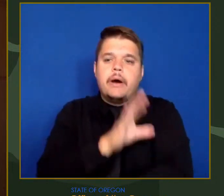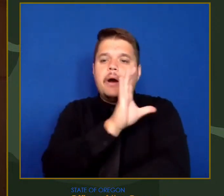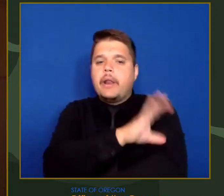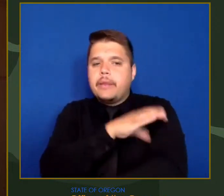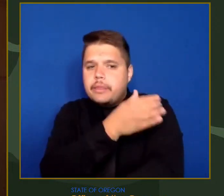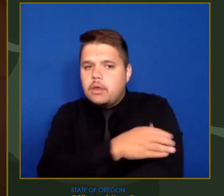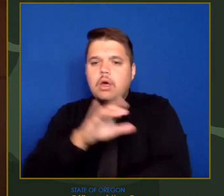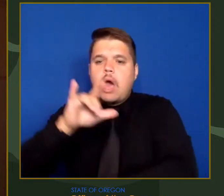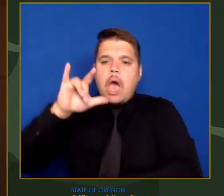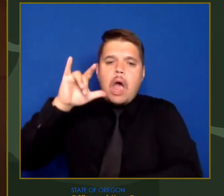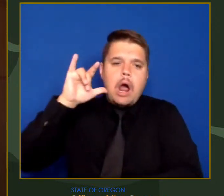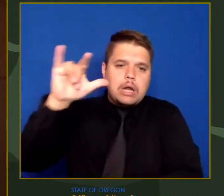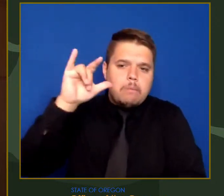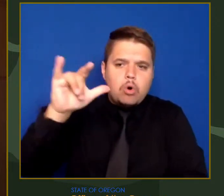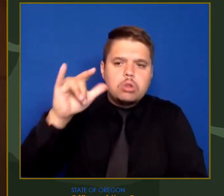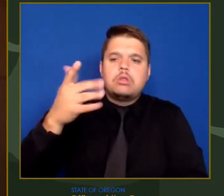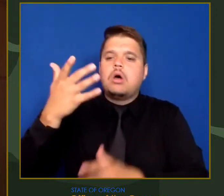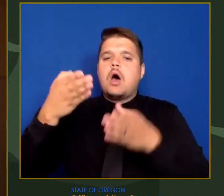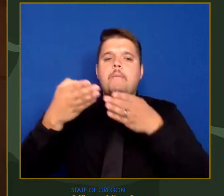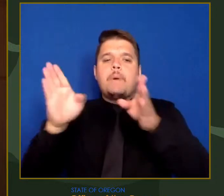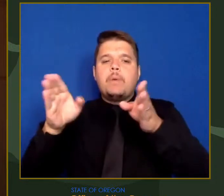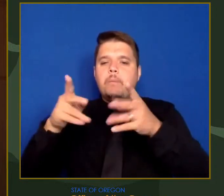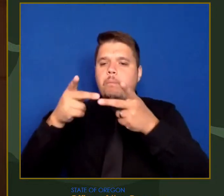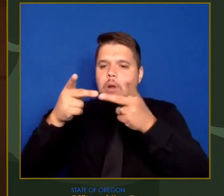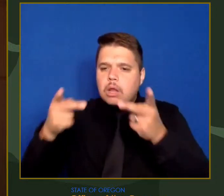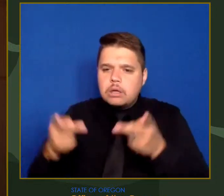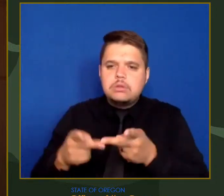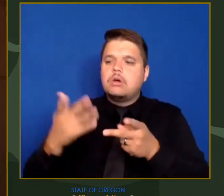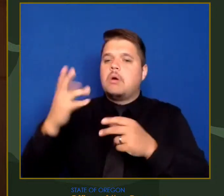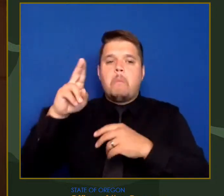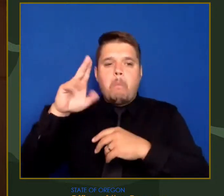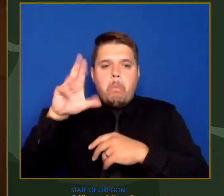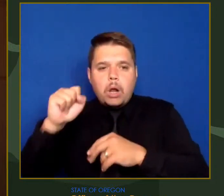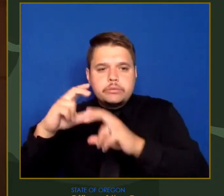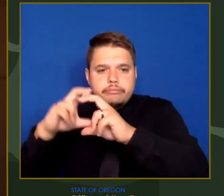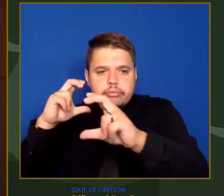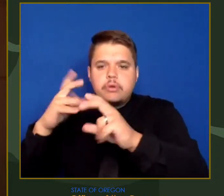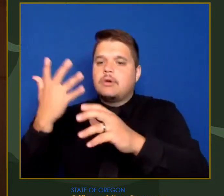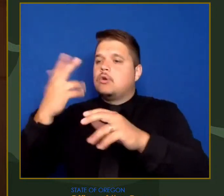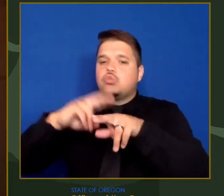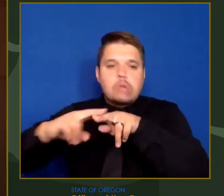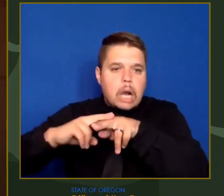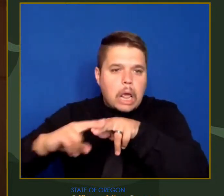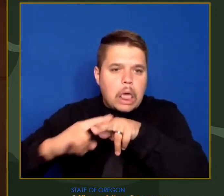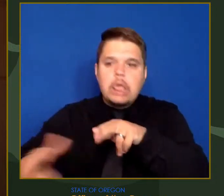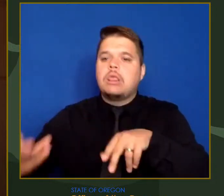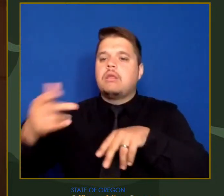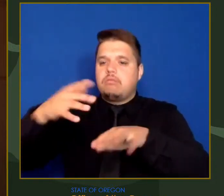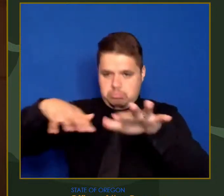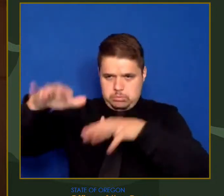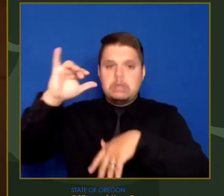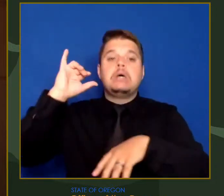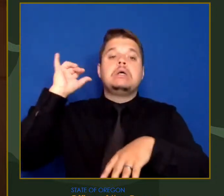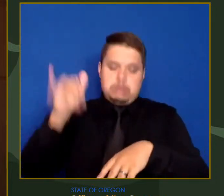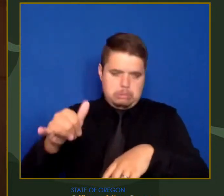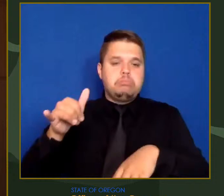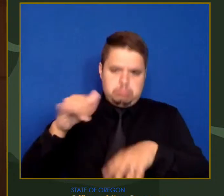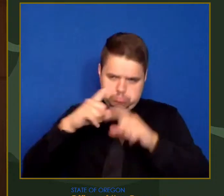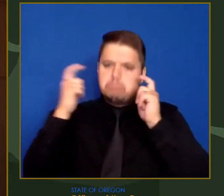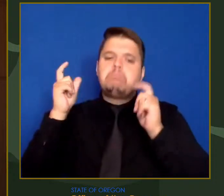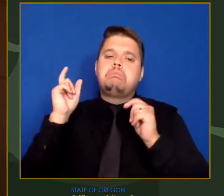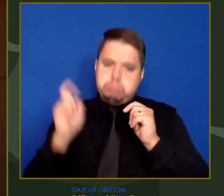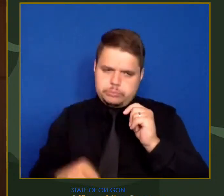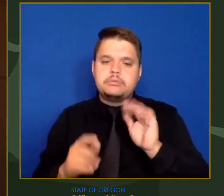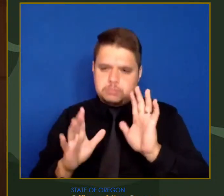transit. So we're obviously waiting for updated information from our federal partners. In terms